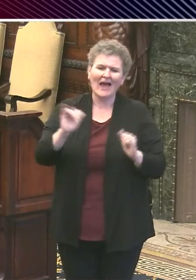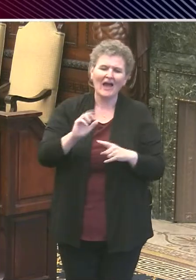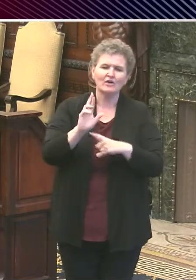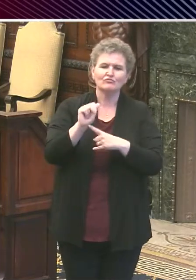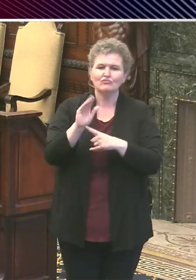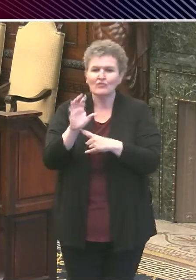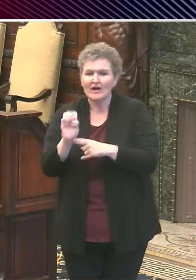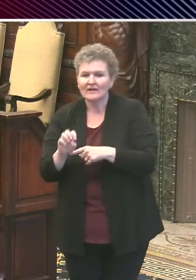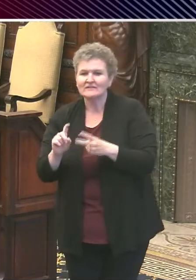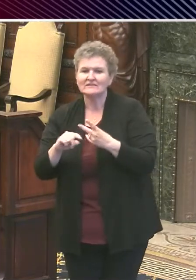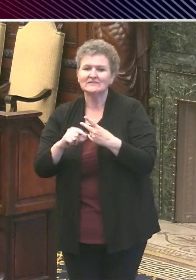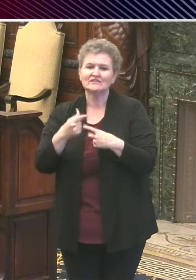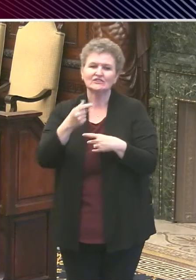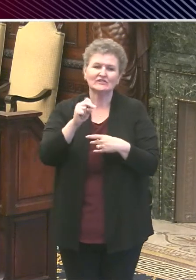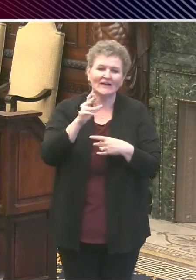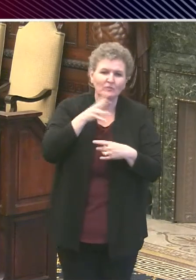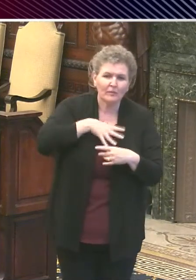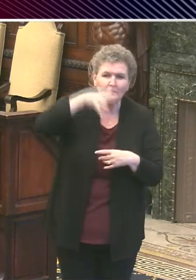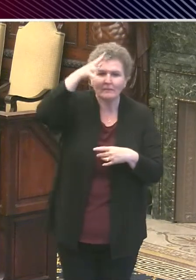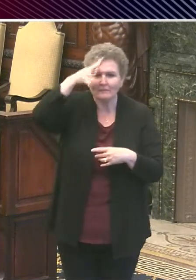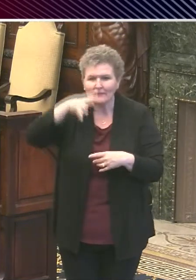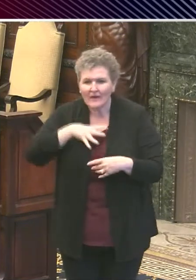campaign.